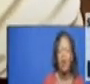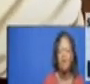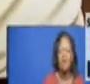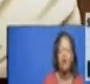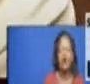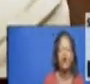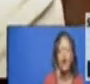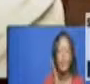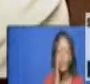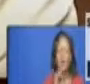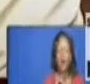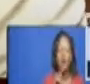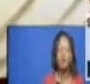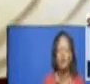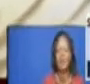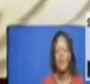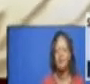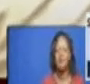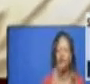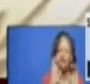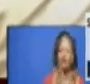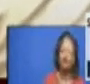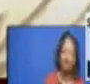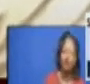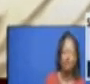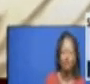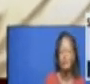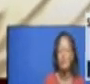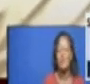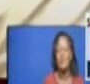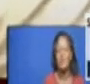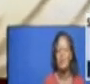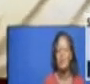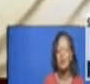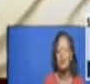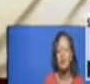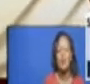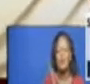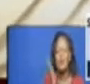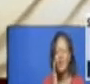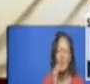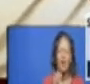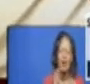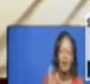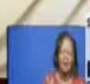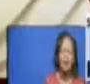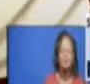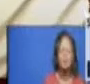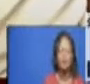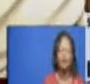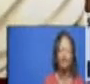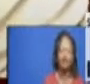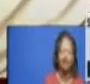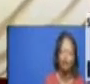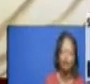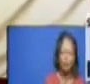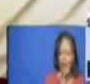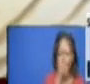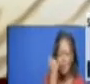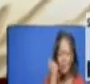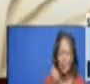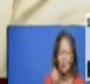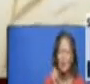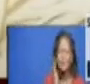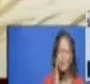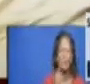the shamba, up and down, and she was one of my driving forces or factors, because she was a